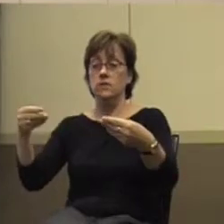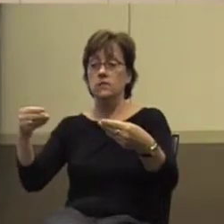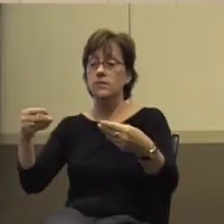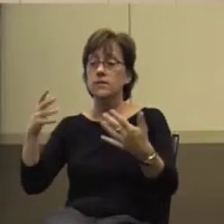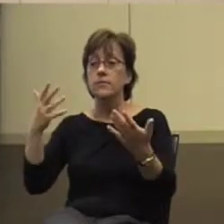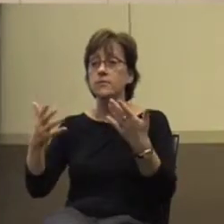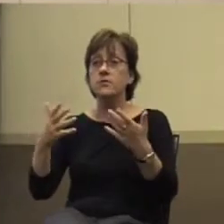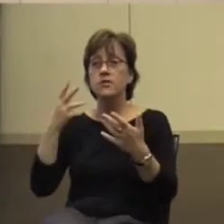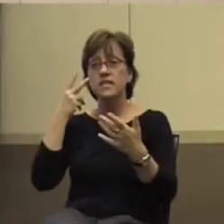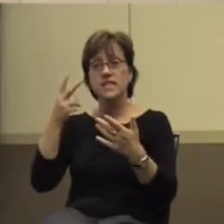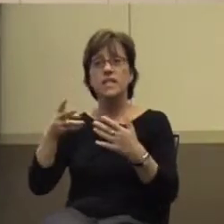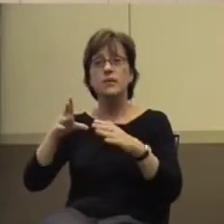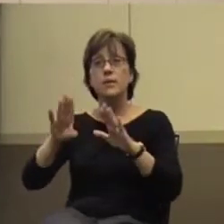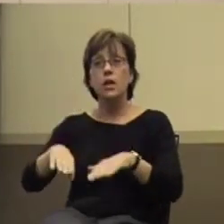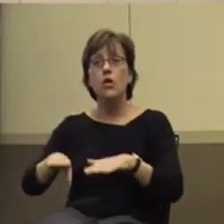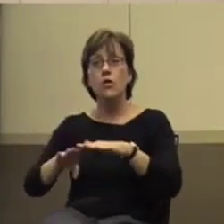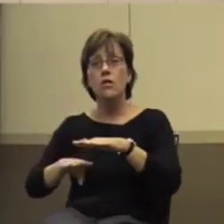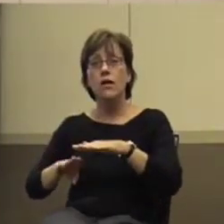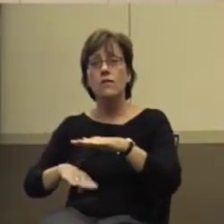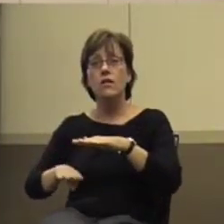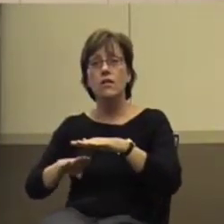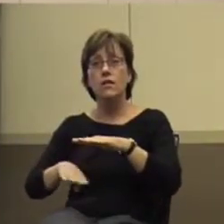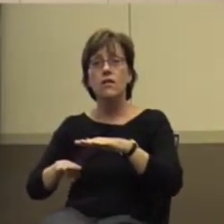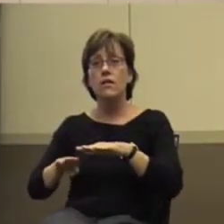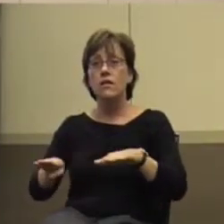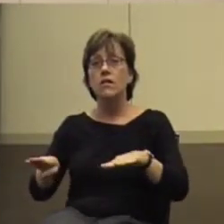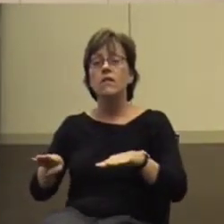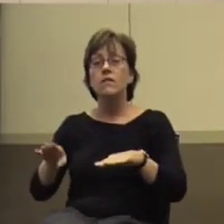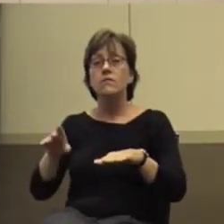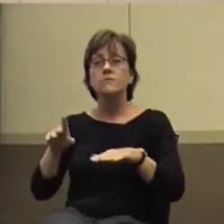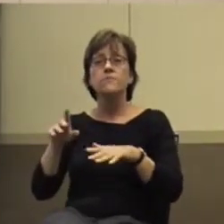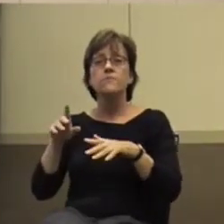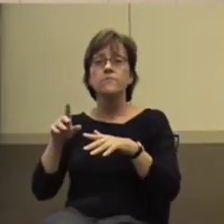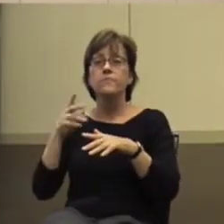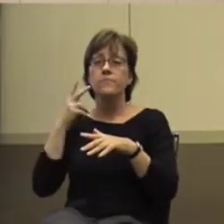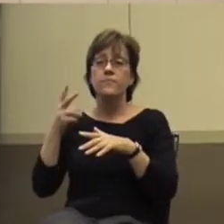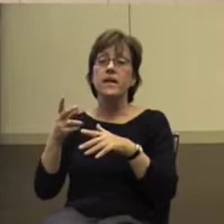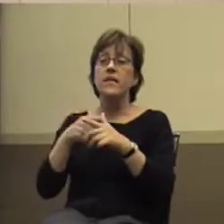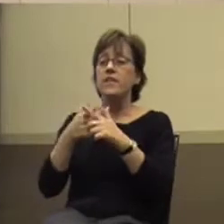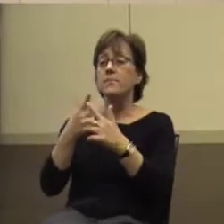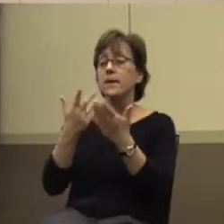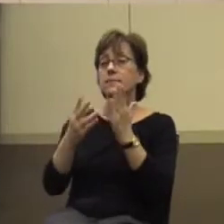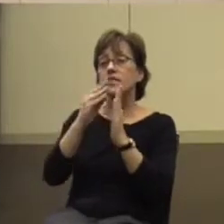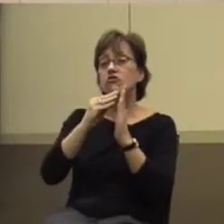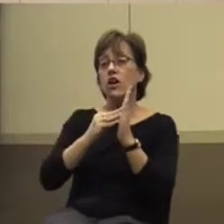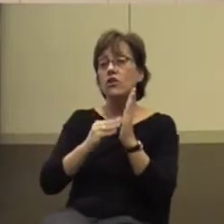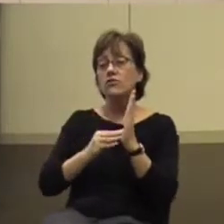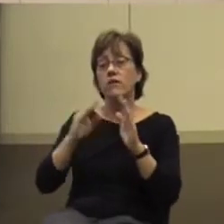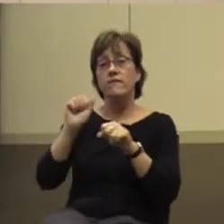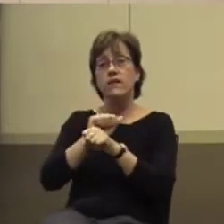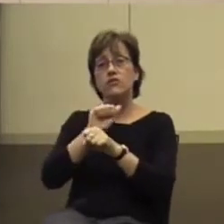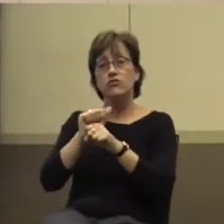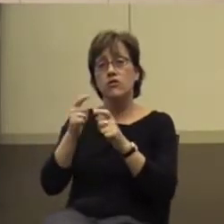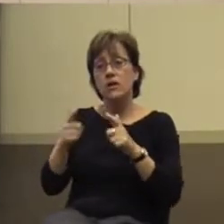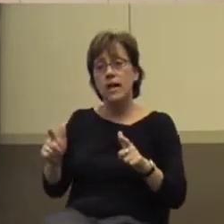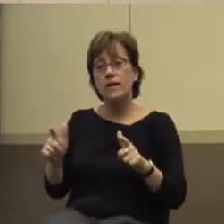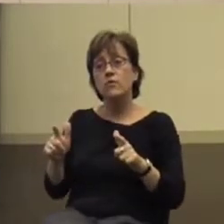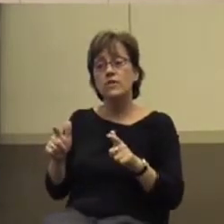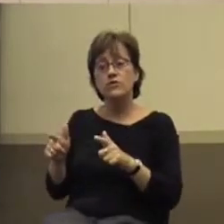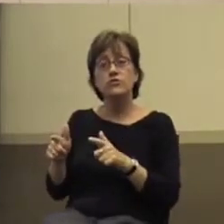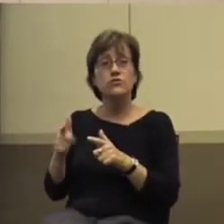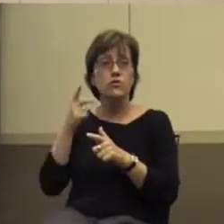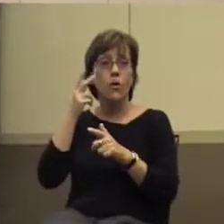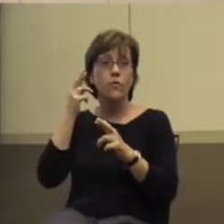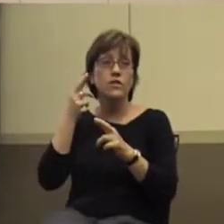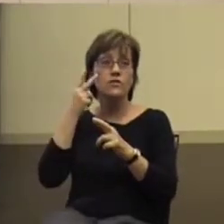low level, the problem behaviors. And then maybe you could also then chart the functional language being used to request, and hopefully seeing an